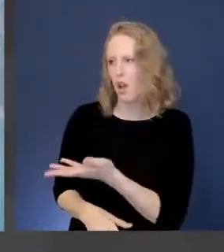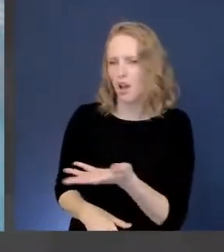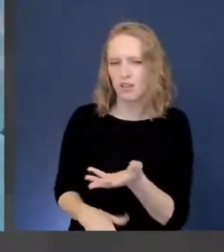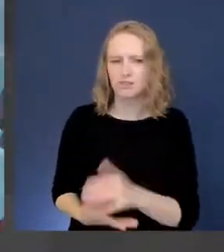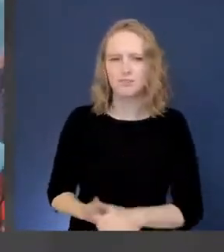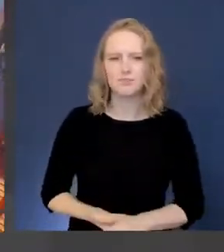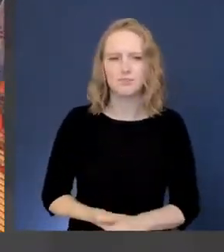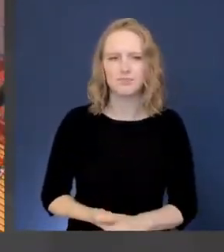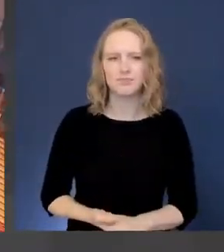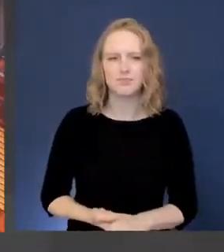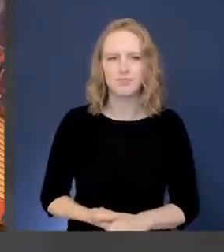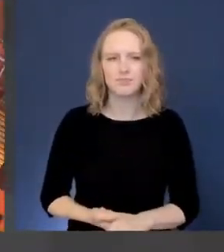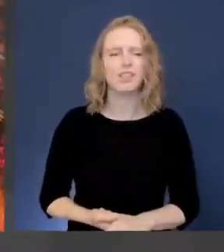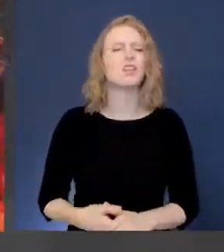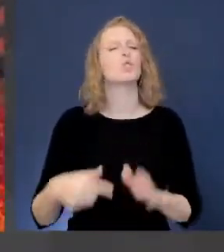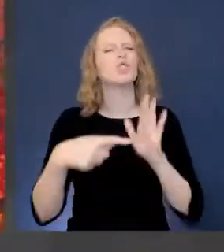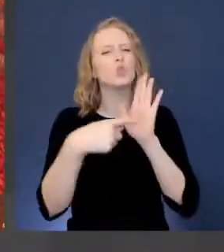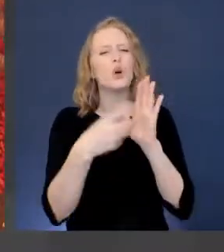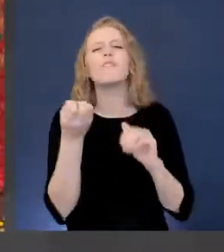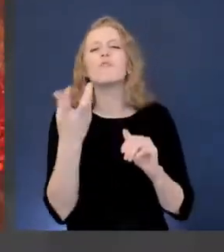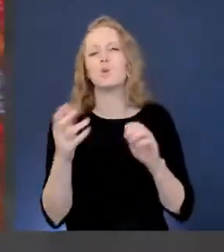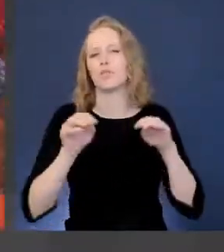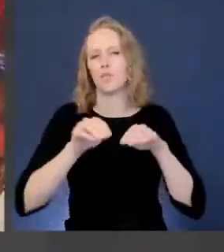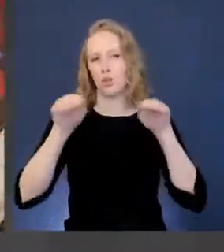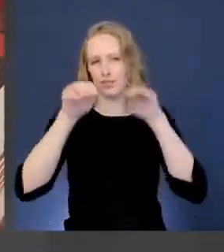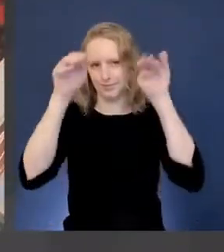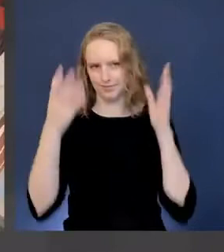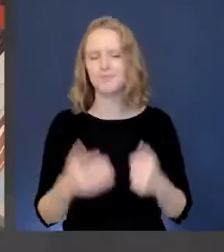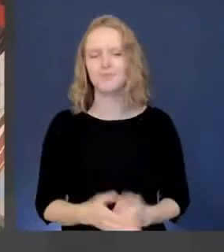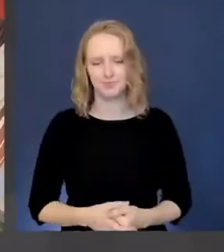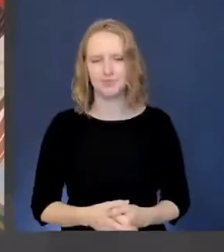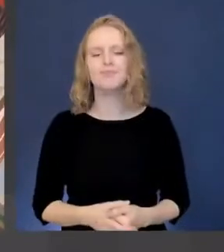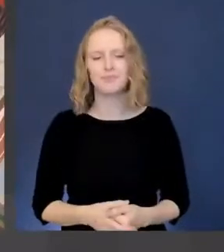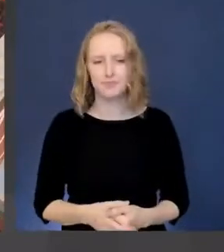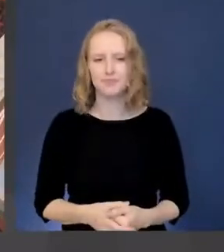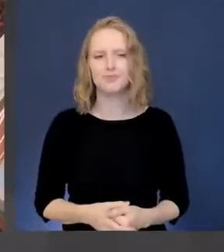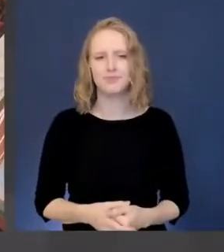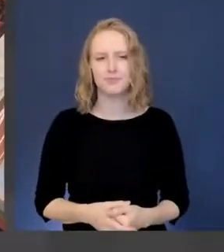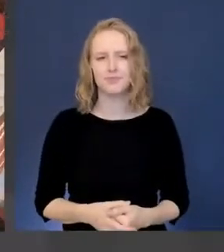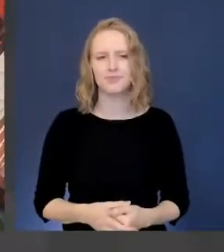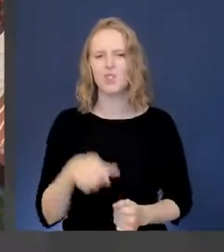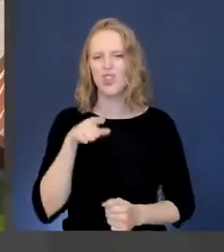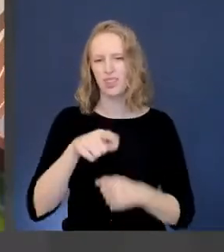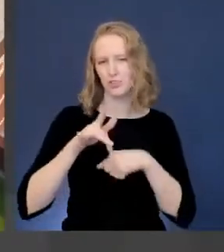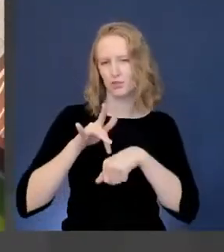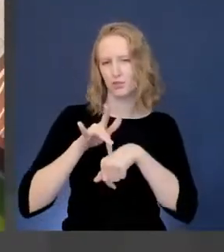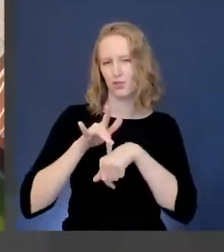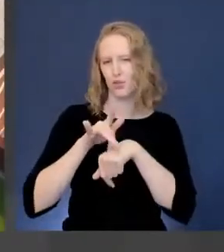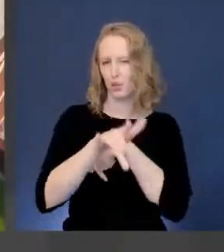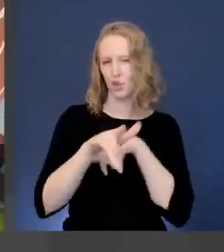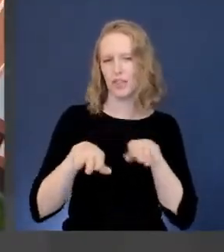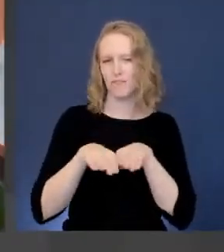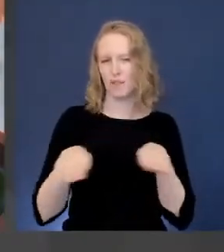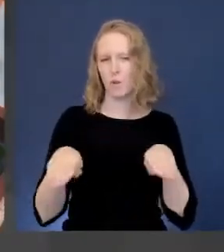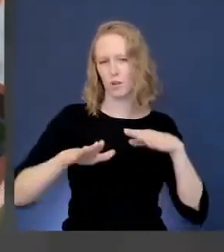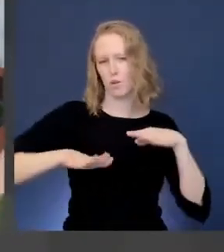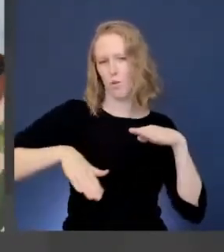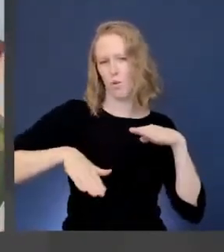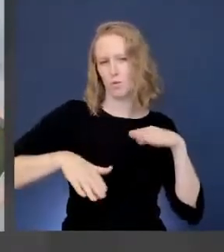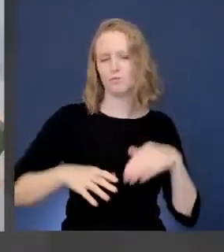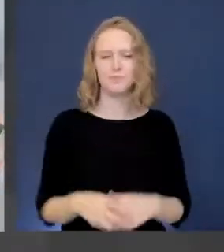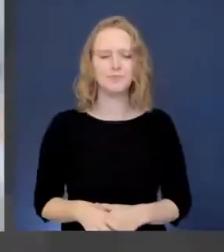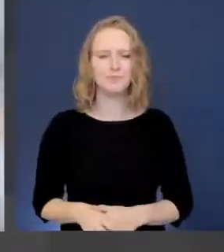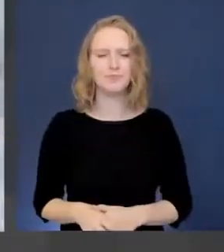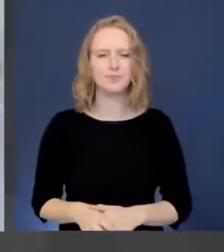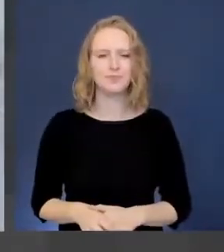special floors to showcase here. So this is an example of a very early floor in the tower. So if you see JP's tower